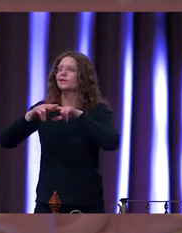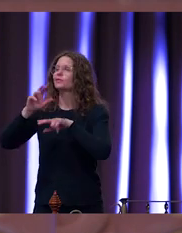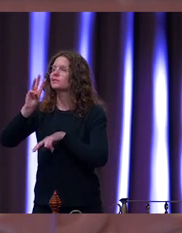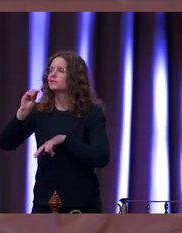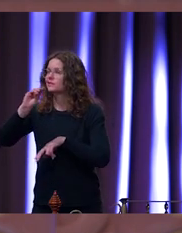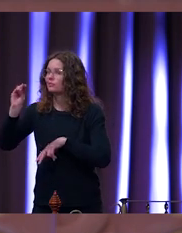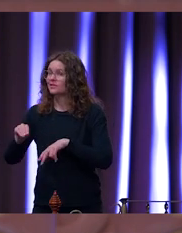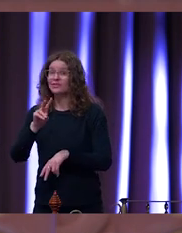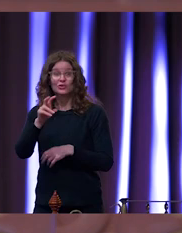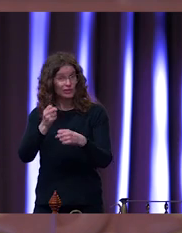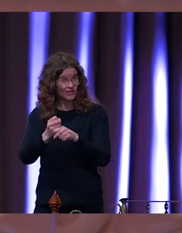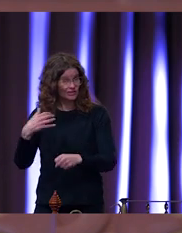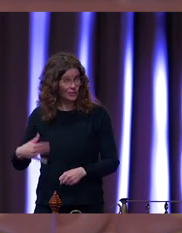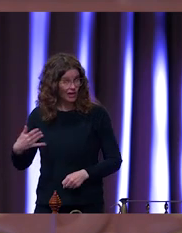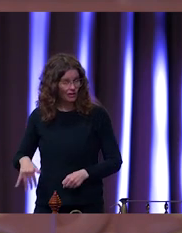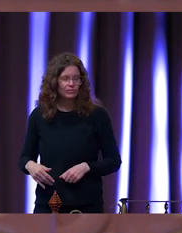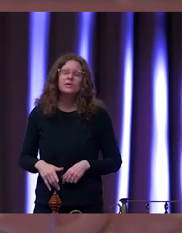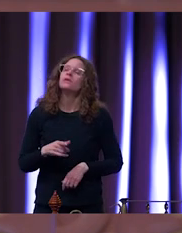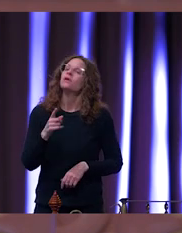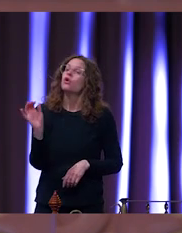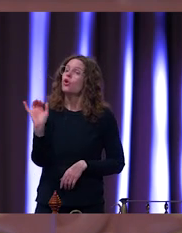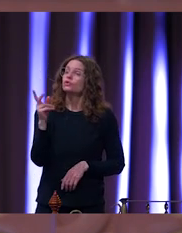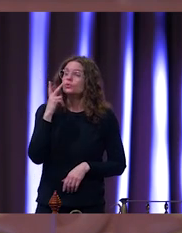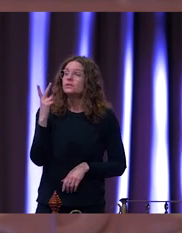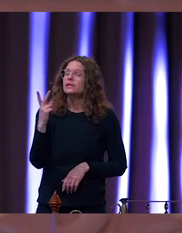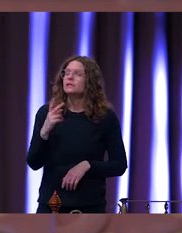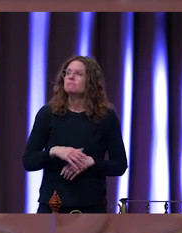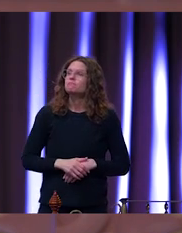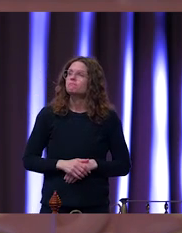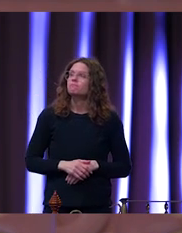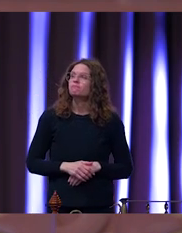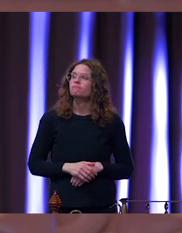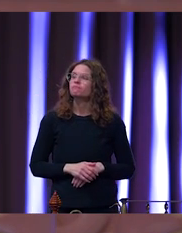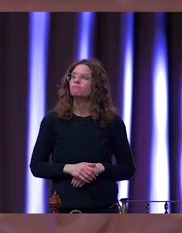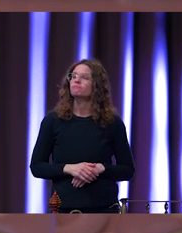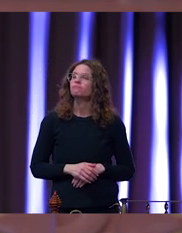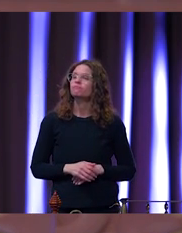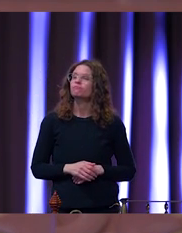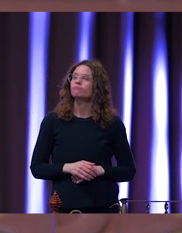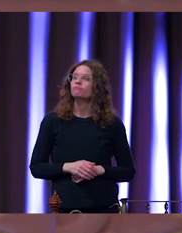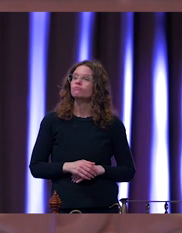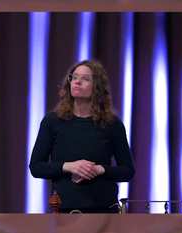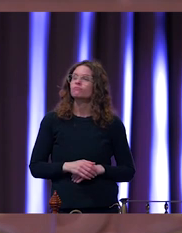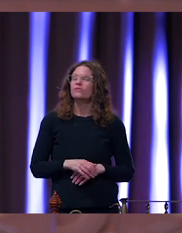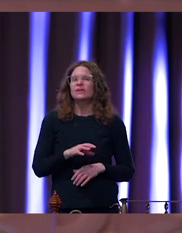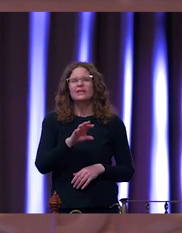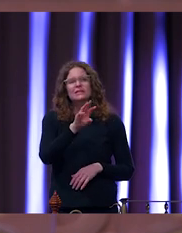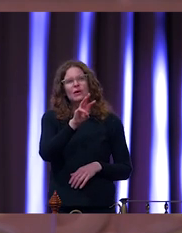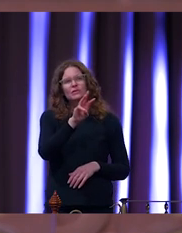2 years. We're also seeing that we give out about 680 grants a